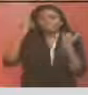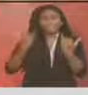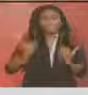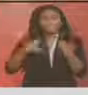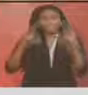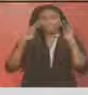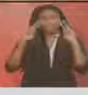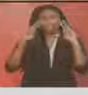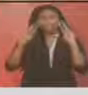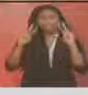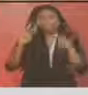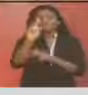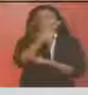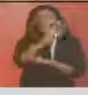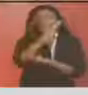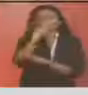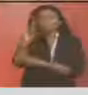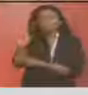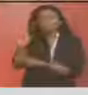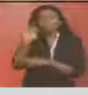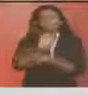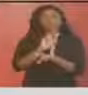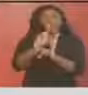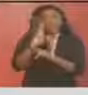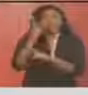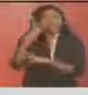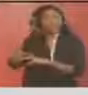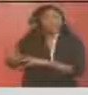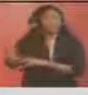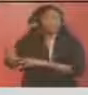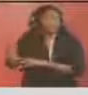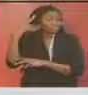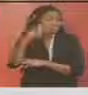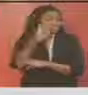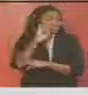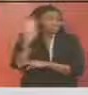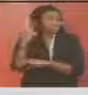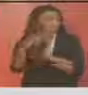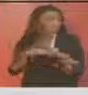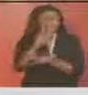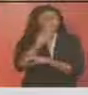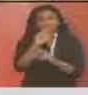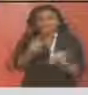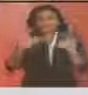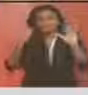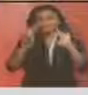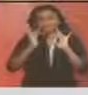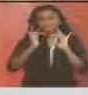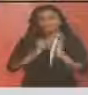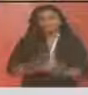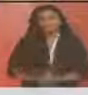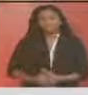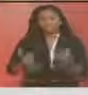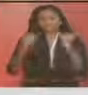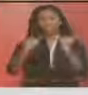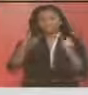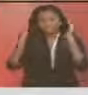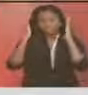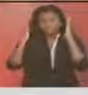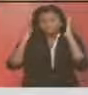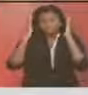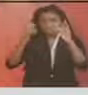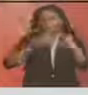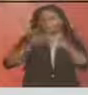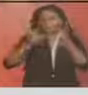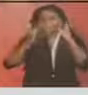you live coverage on TTT, Talk City 91.1 FM, and on Facebook at TTT Live Online. We go now to the Manager of